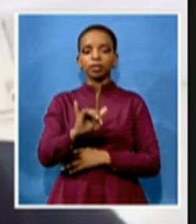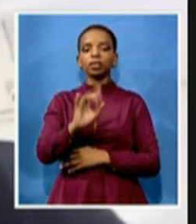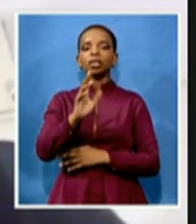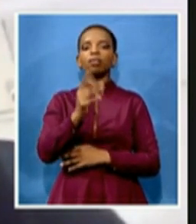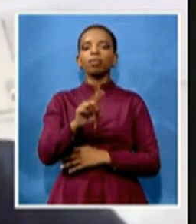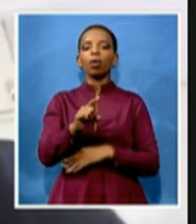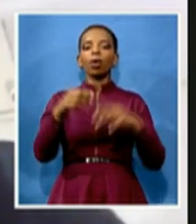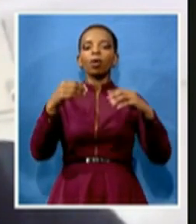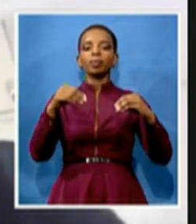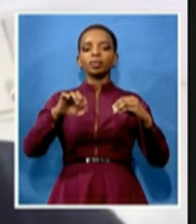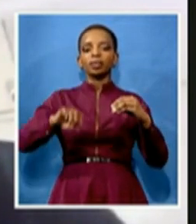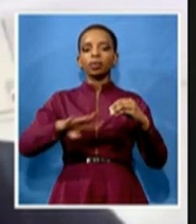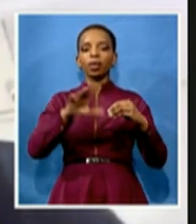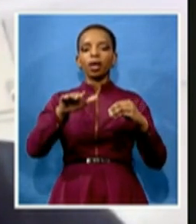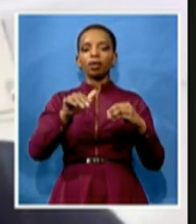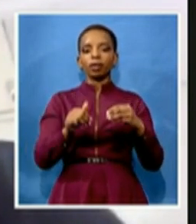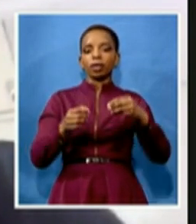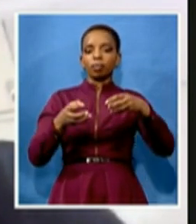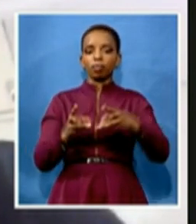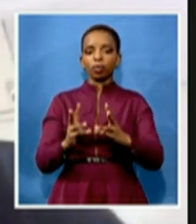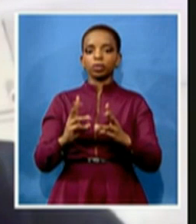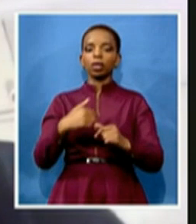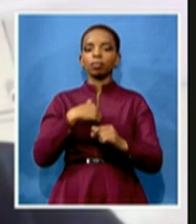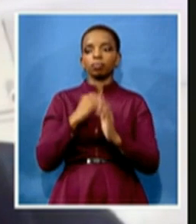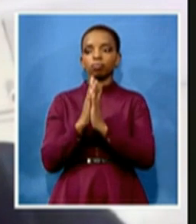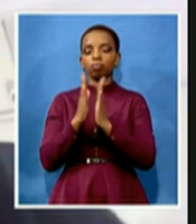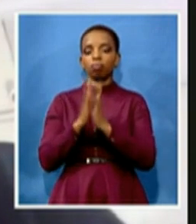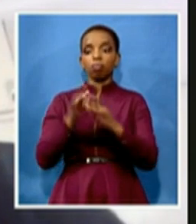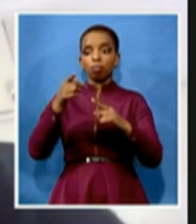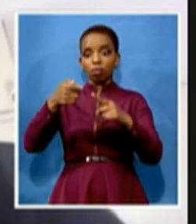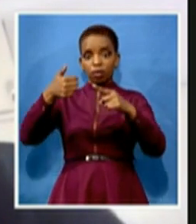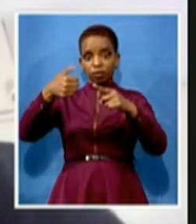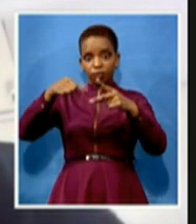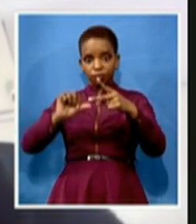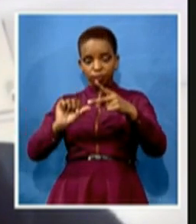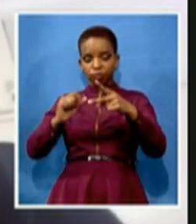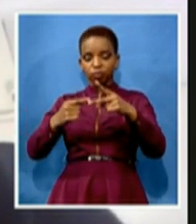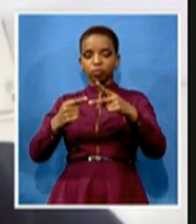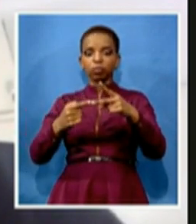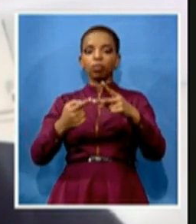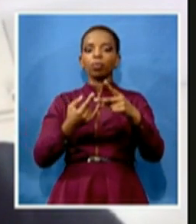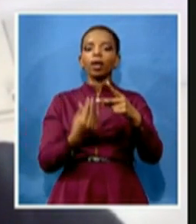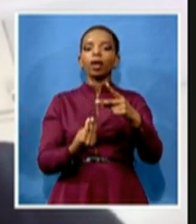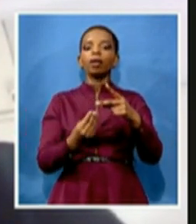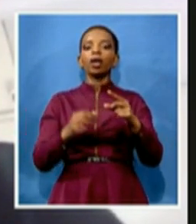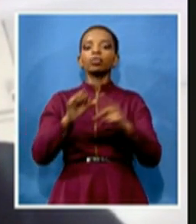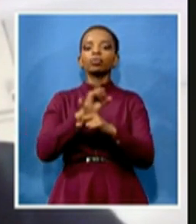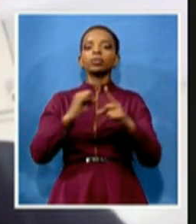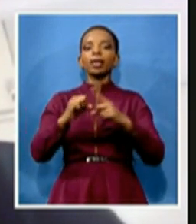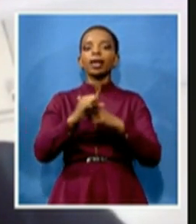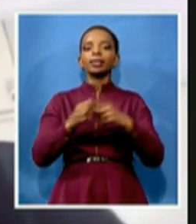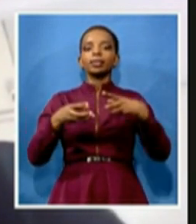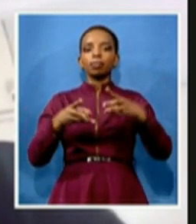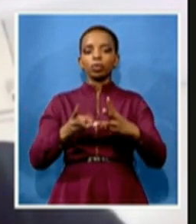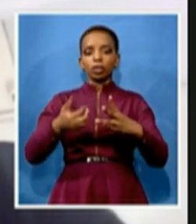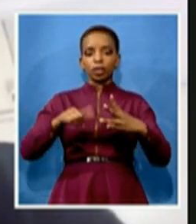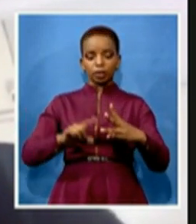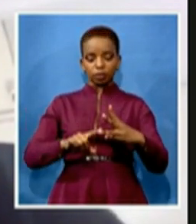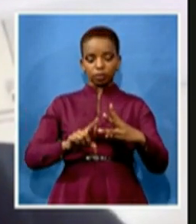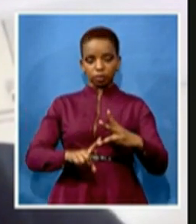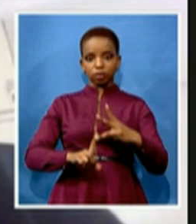ready thereafter with the Actuarial Society model. And then finally, Dr. Sheetal Sula will do